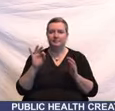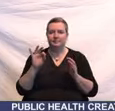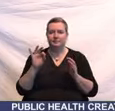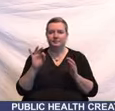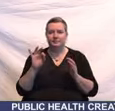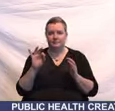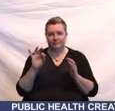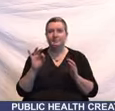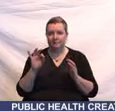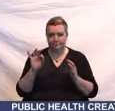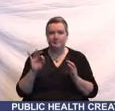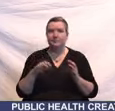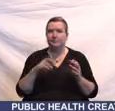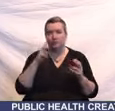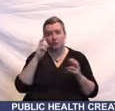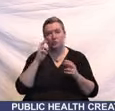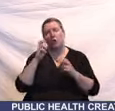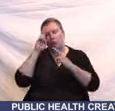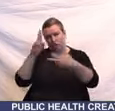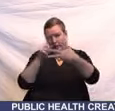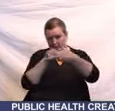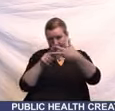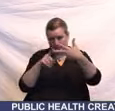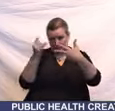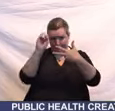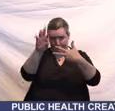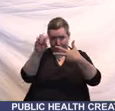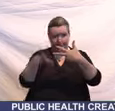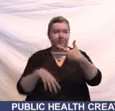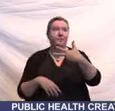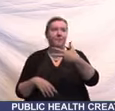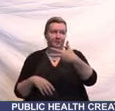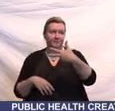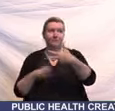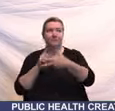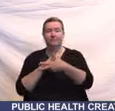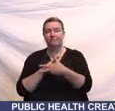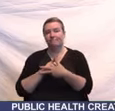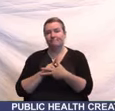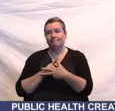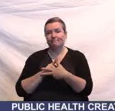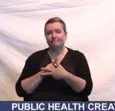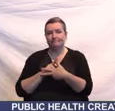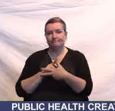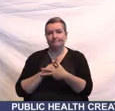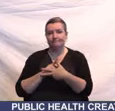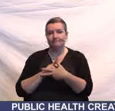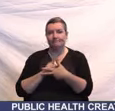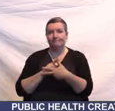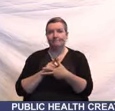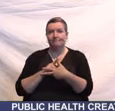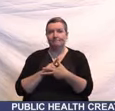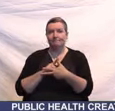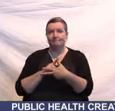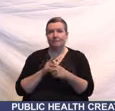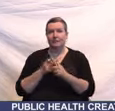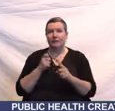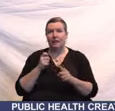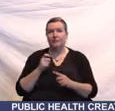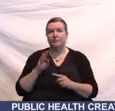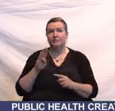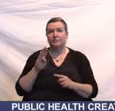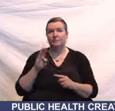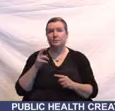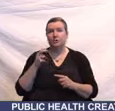3 of those precious lives now, if we can. We'll begin today by remembering Bergenfield's Suzanne